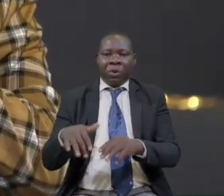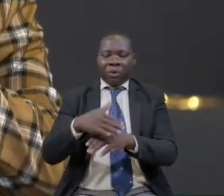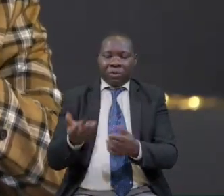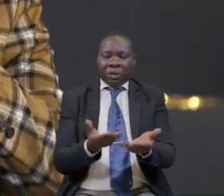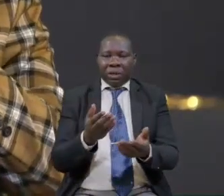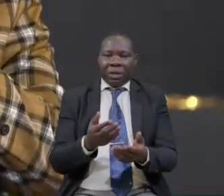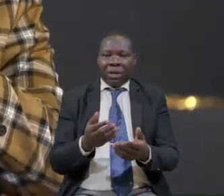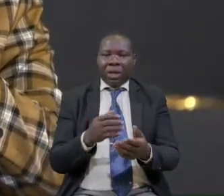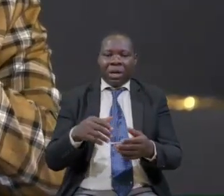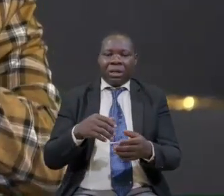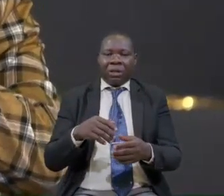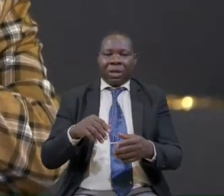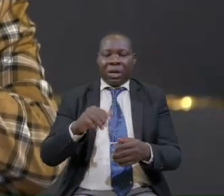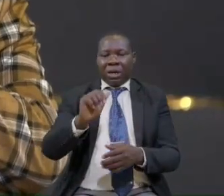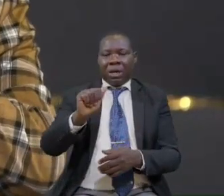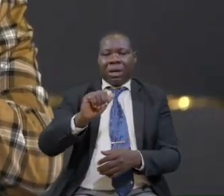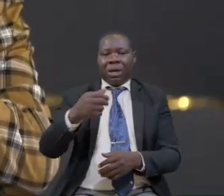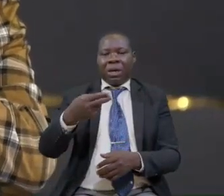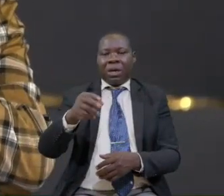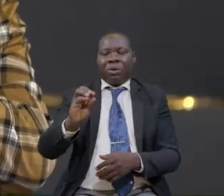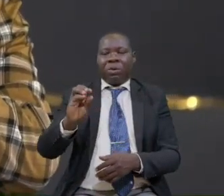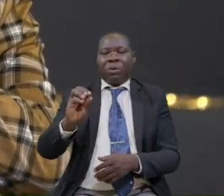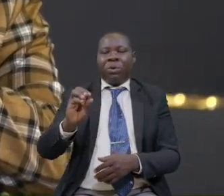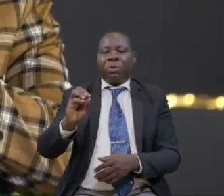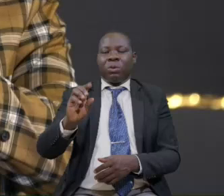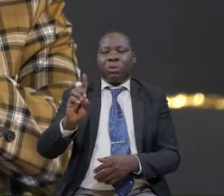location, everyone, miracle.